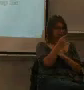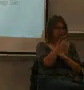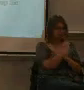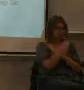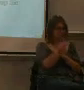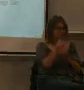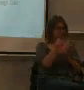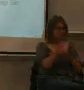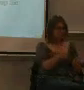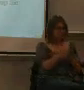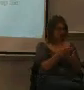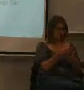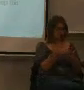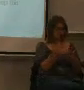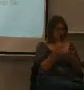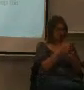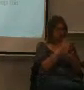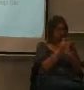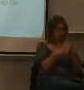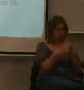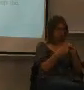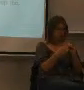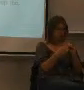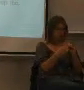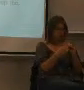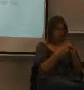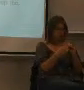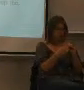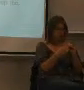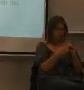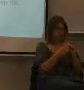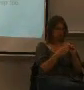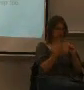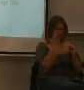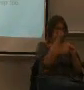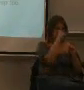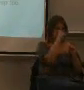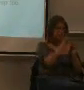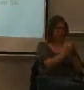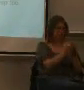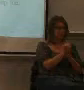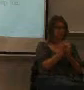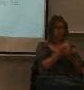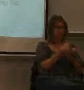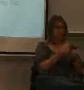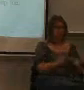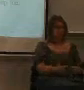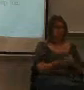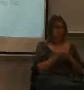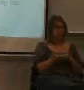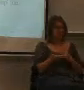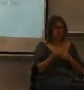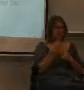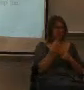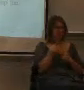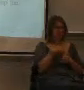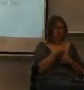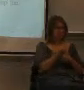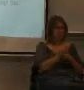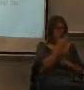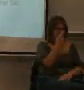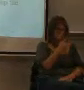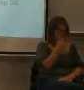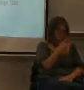of the test organism that you're talking about. And the reason for that is that different organisms, let's say we're using